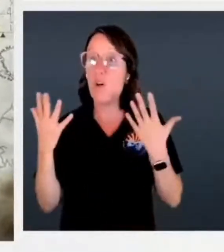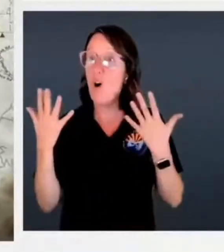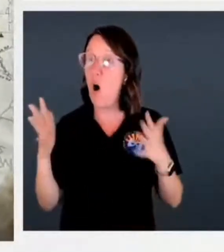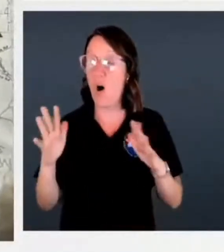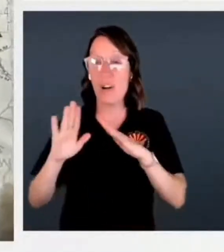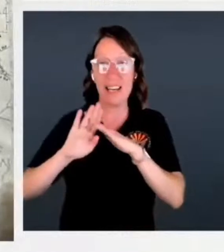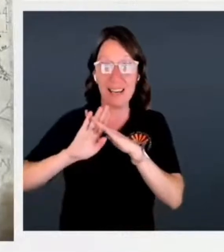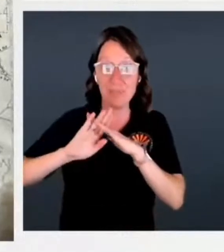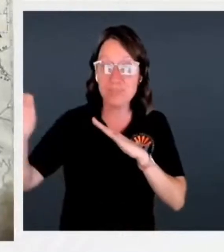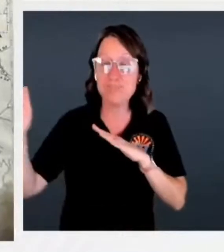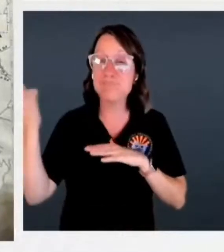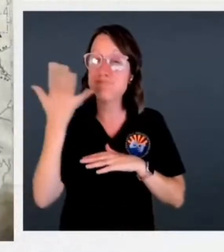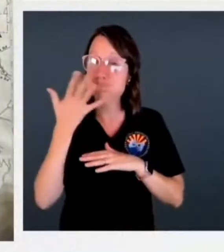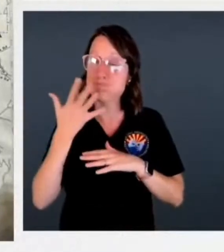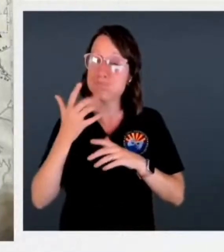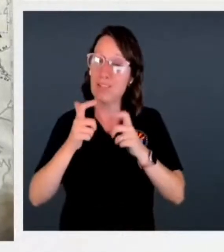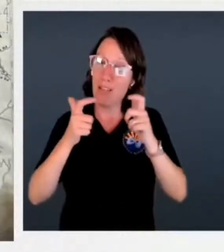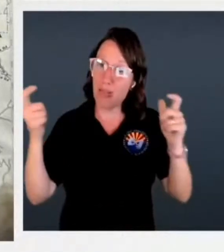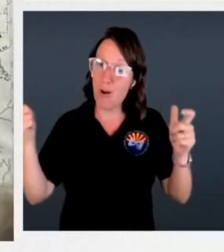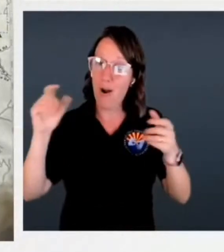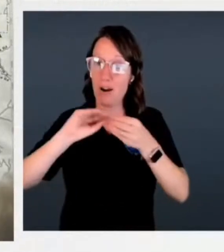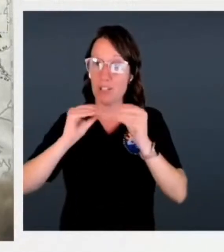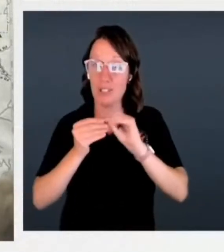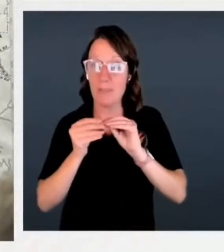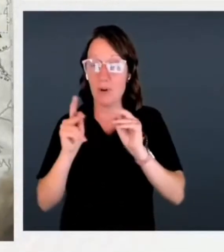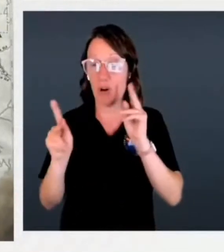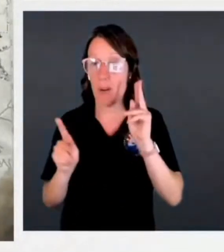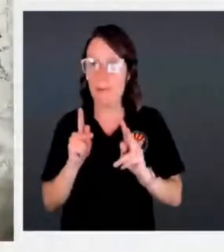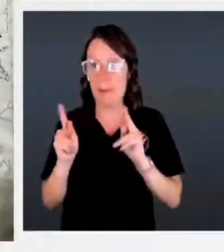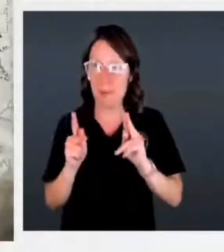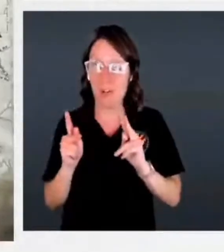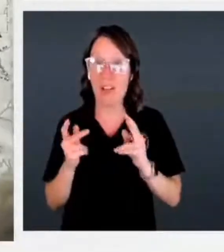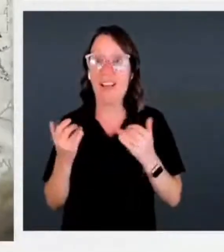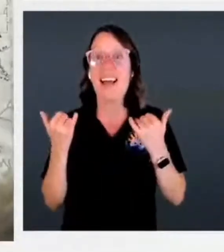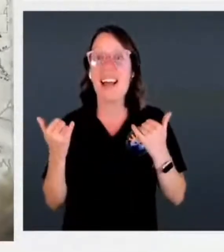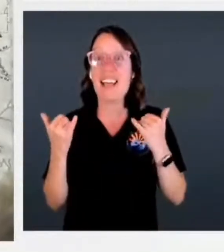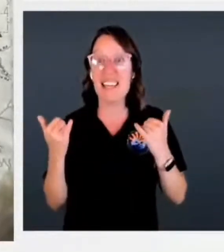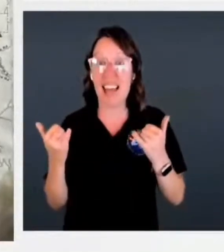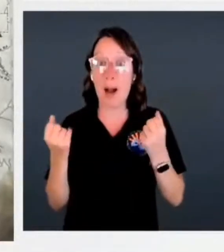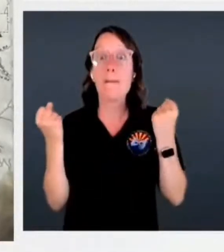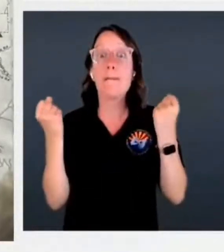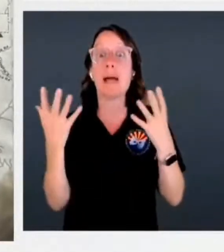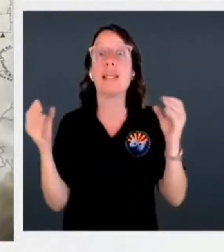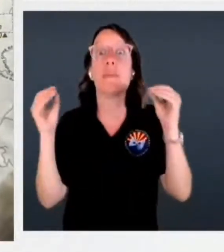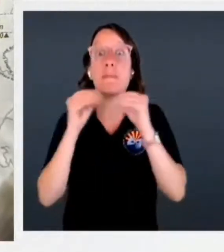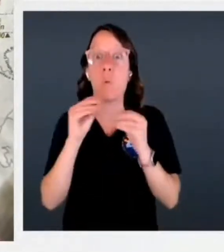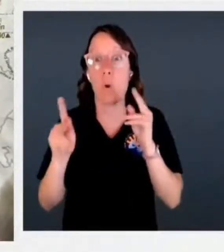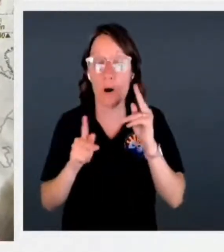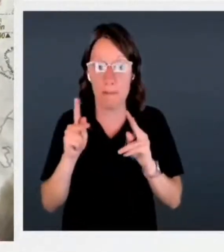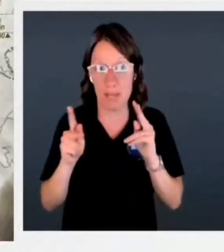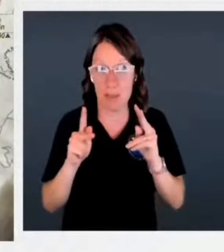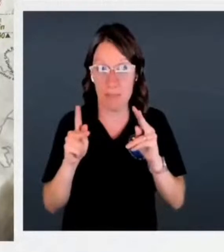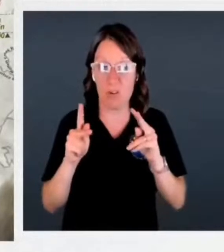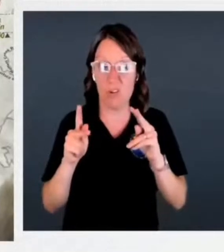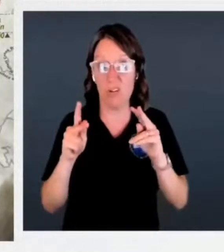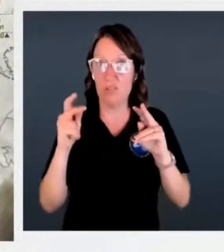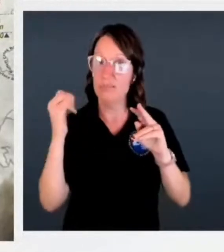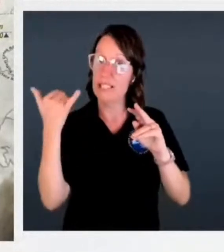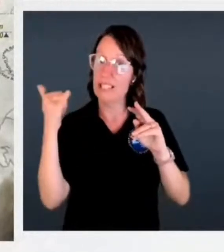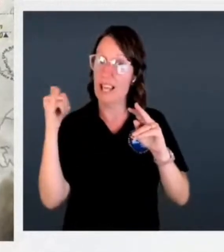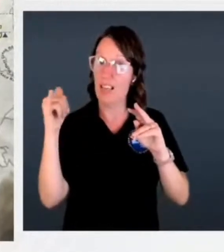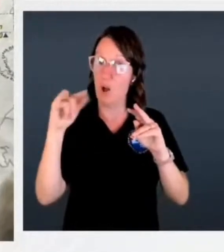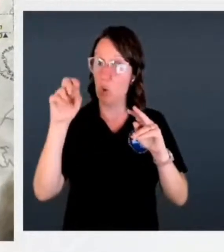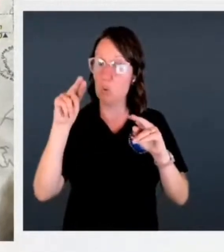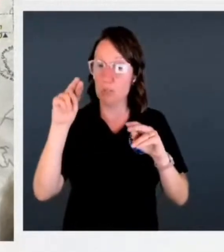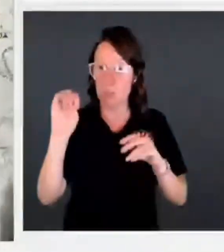we have 15 areas in a warning and 10 in an order. Wairika is still our evacuation